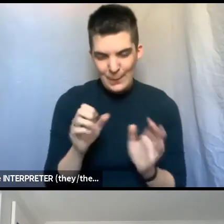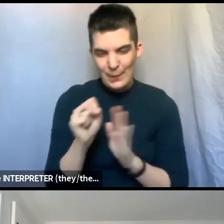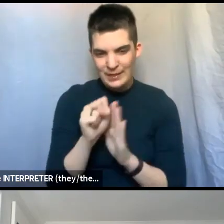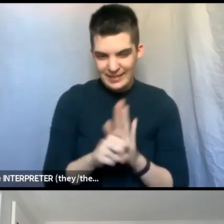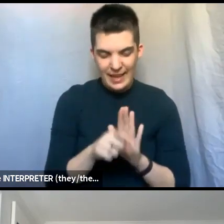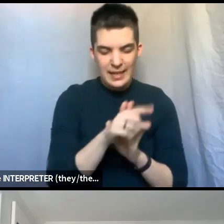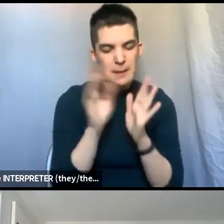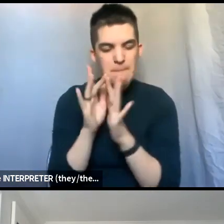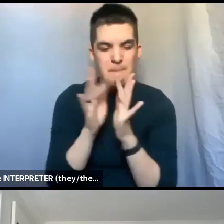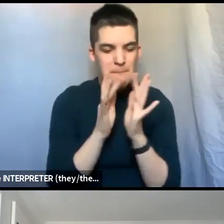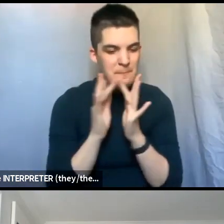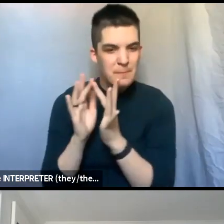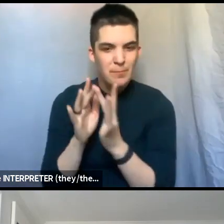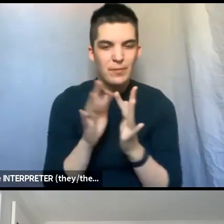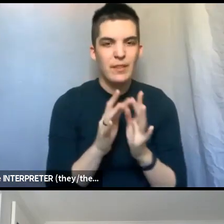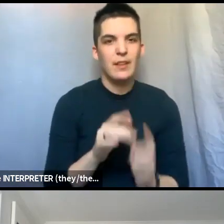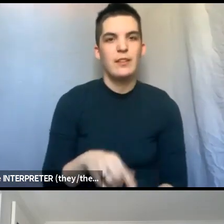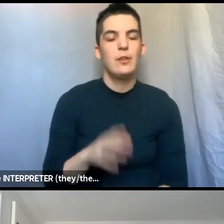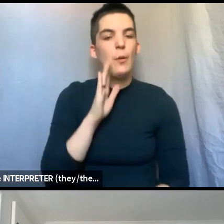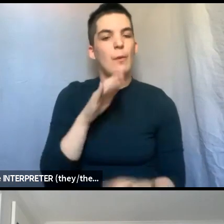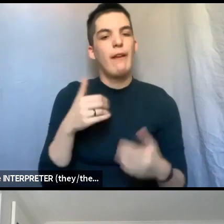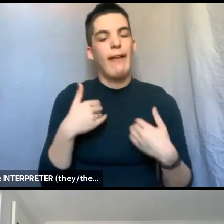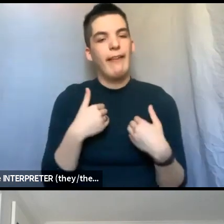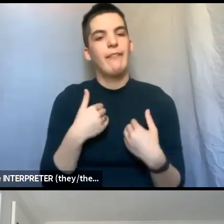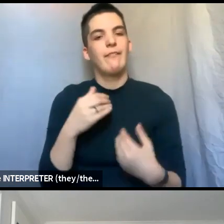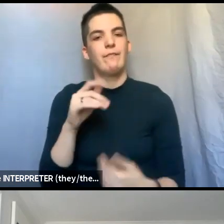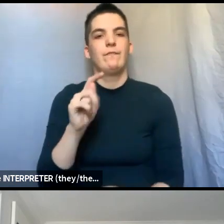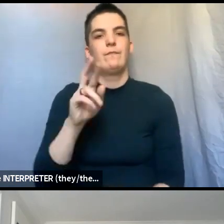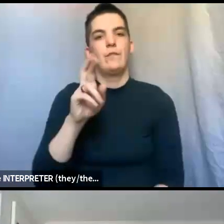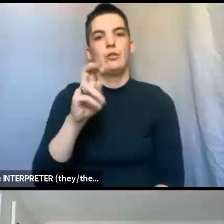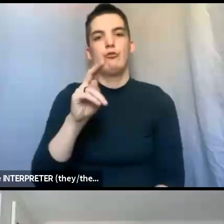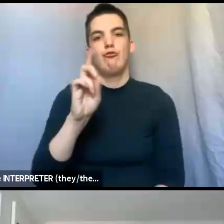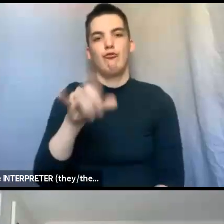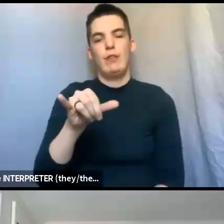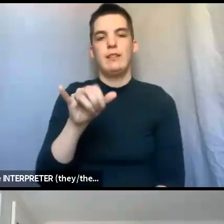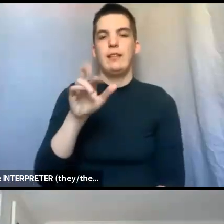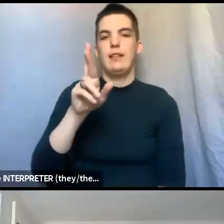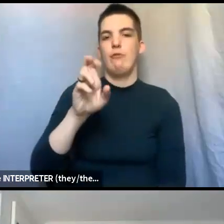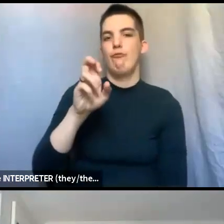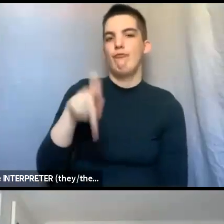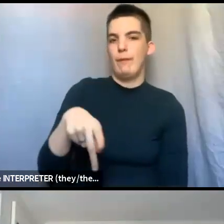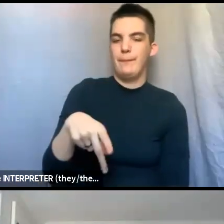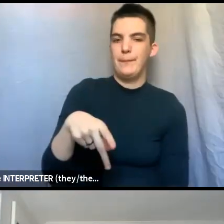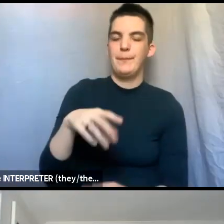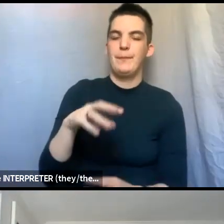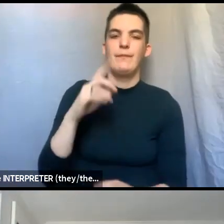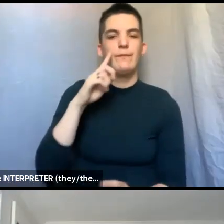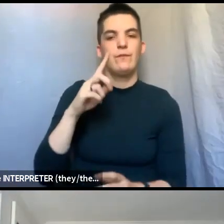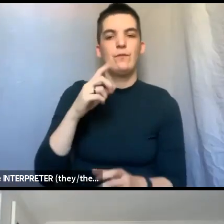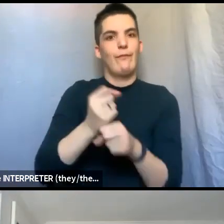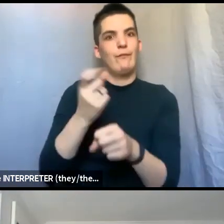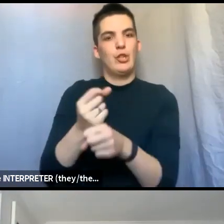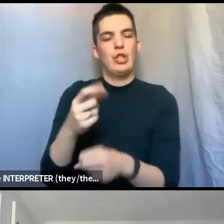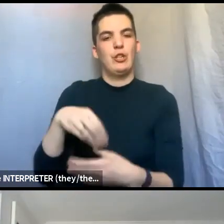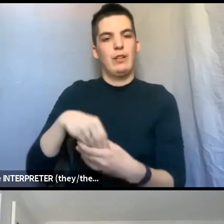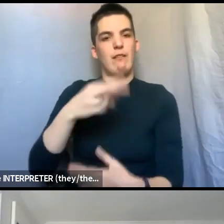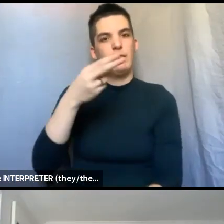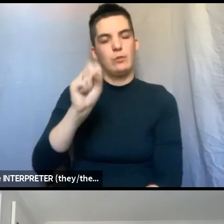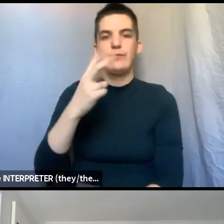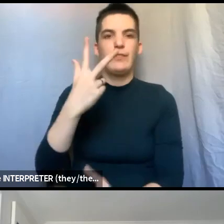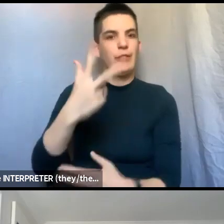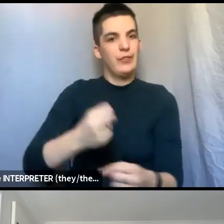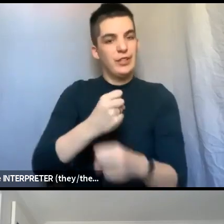Rep 3 times a year for the years that they were in high school. So that every citizen of Rhode Island had seen, by the